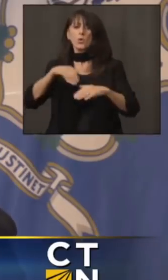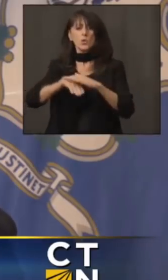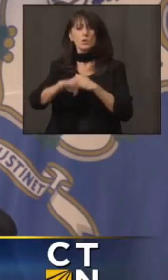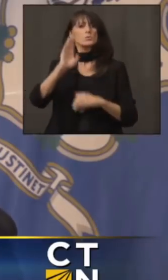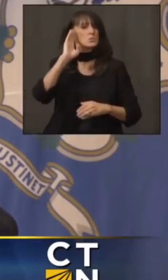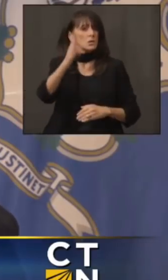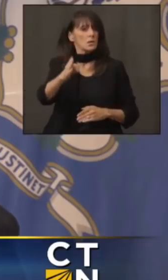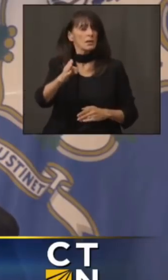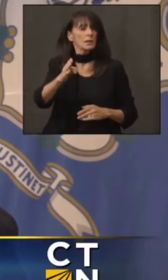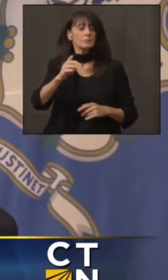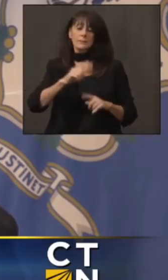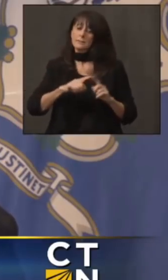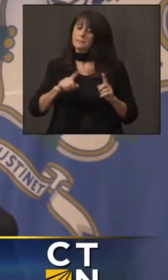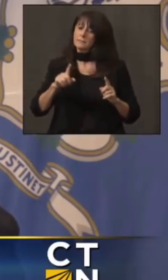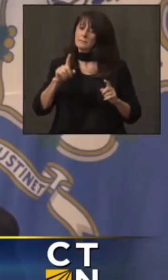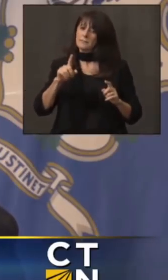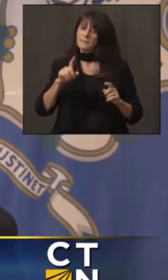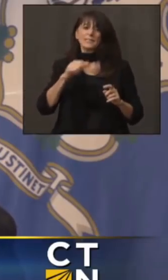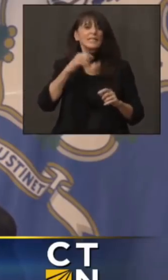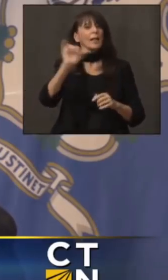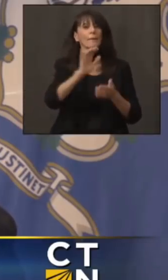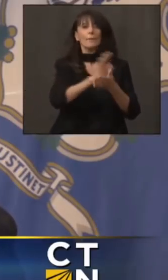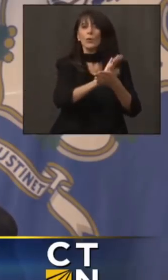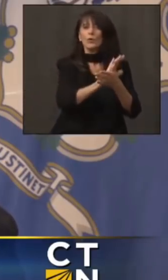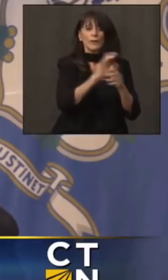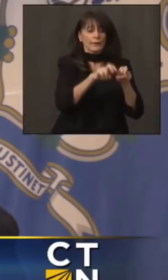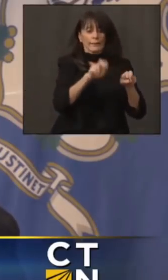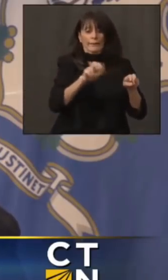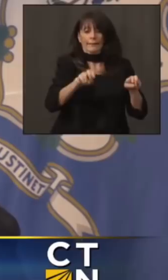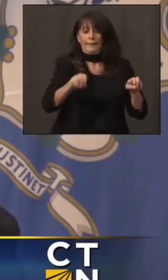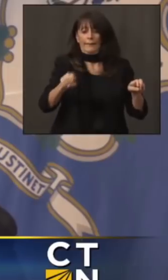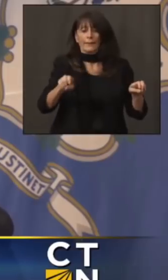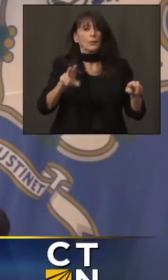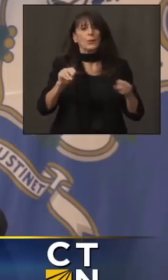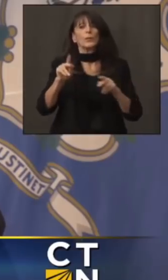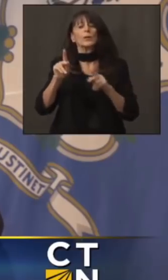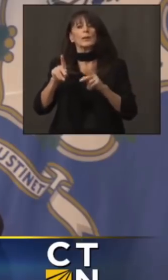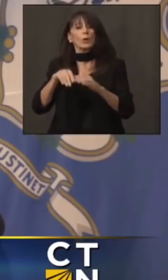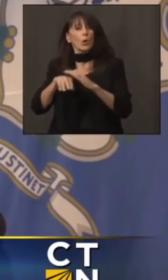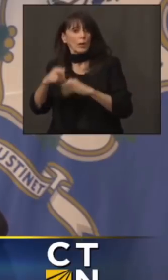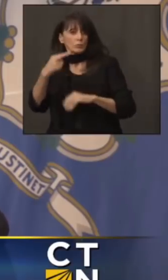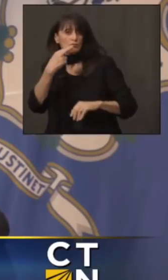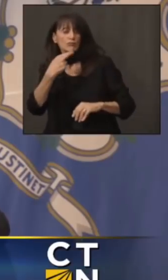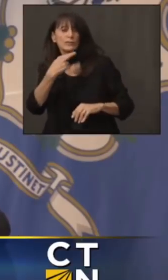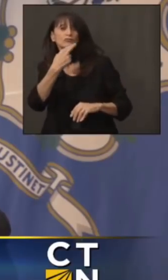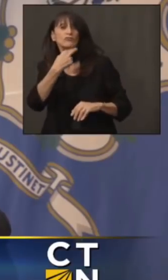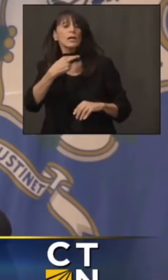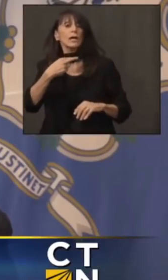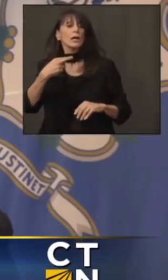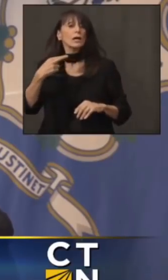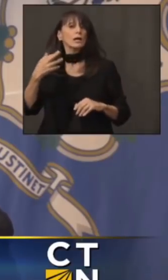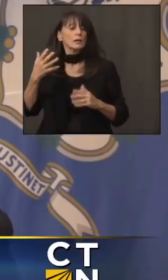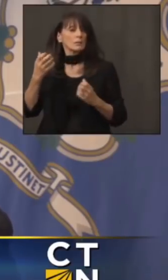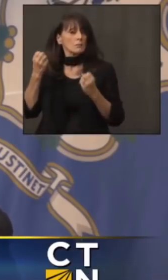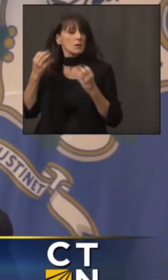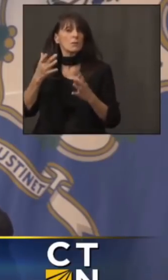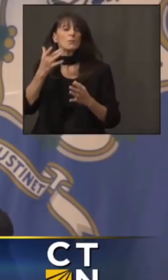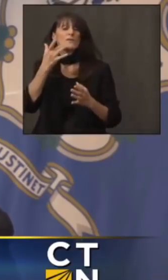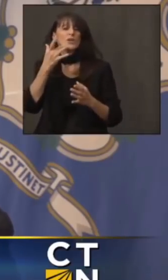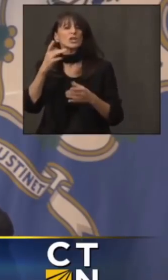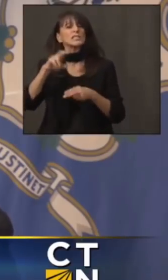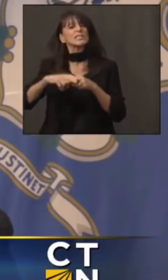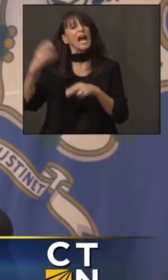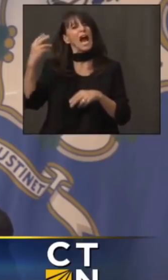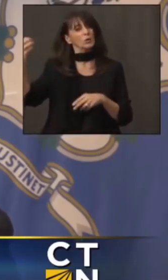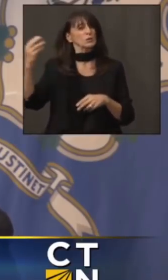it's not like movie theaters. I think people are moving inside. I think they're going, a lot of them would prefer to be outside